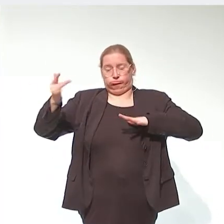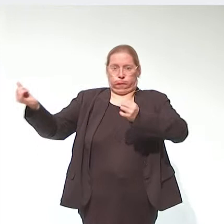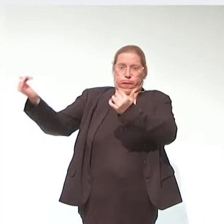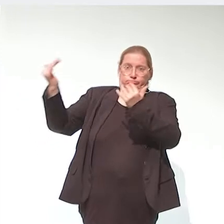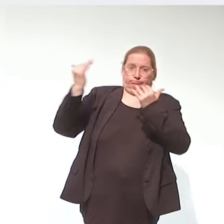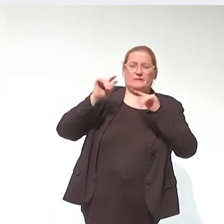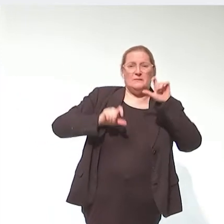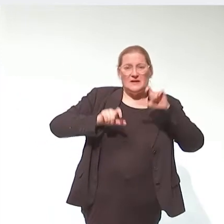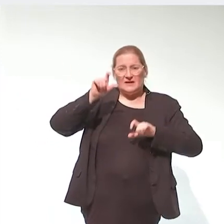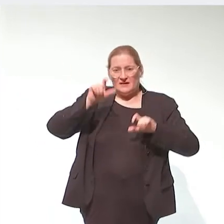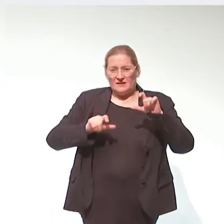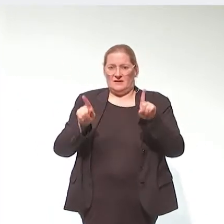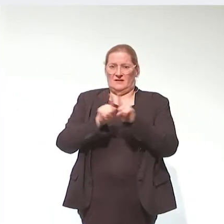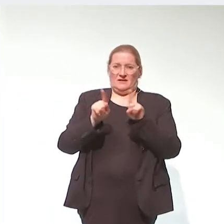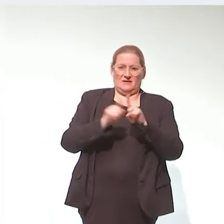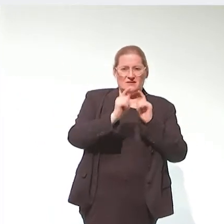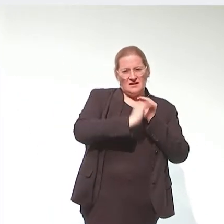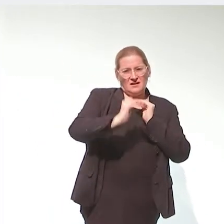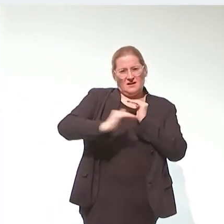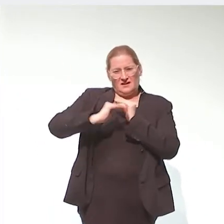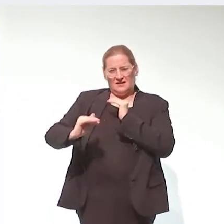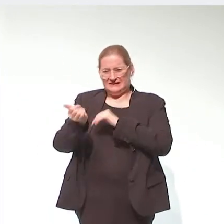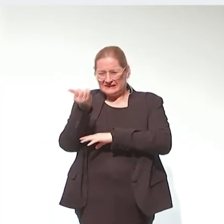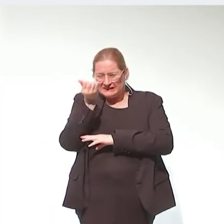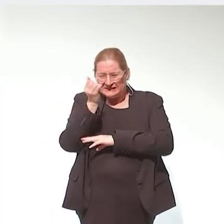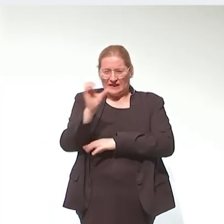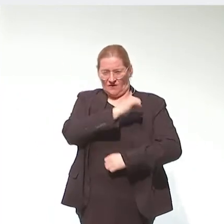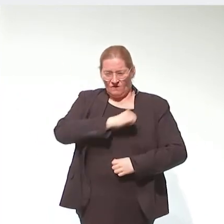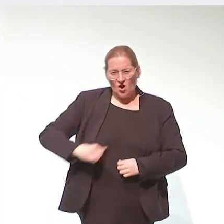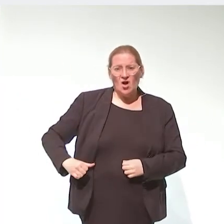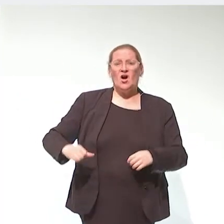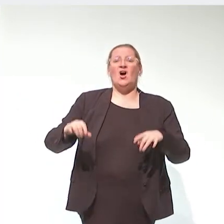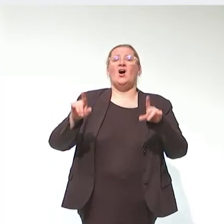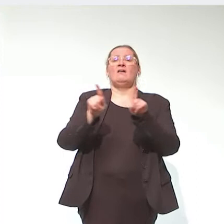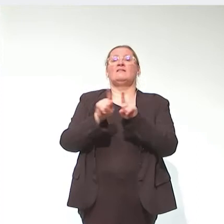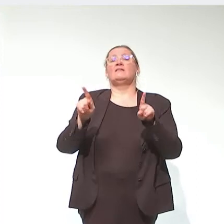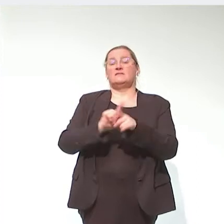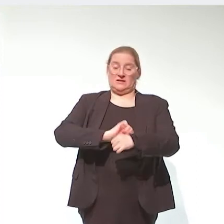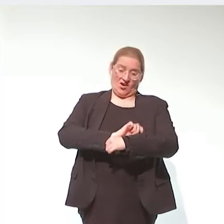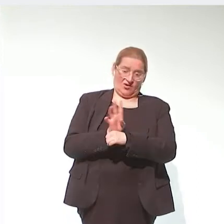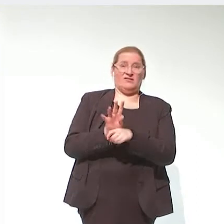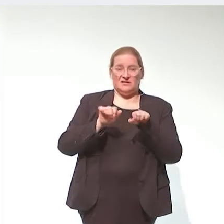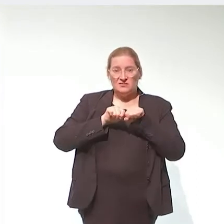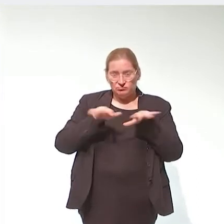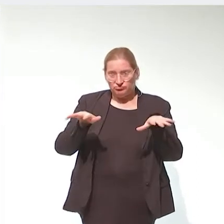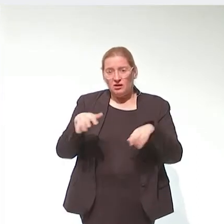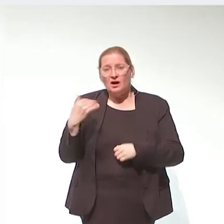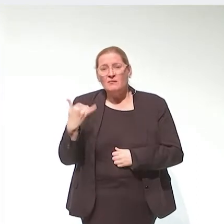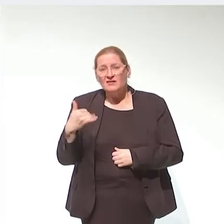crisis. We are still facing the effects of the pandemic. So how can